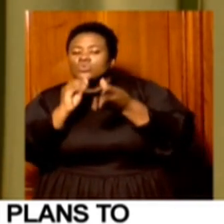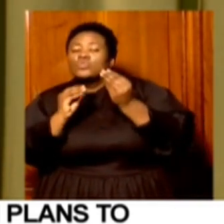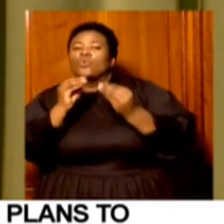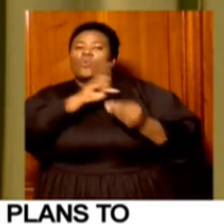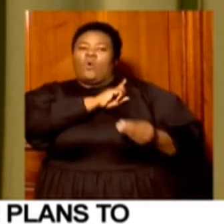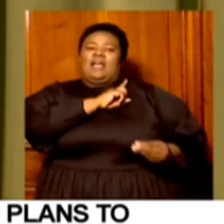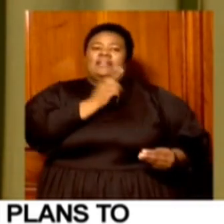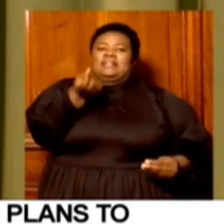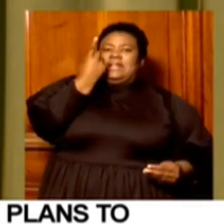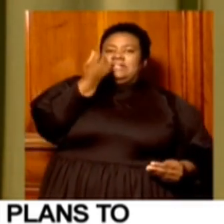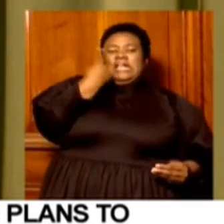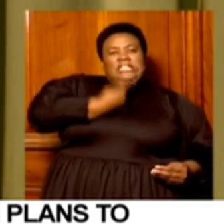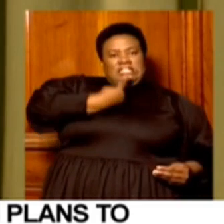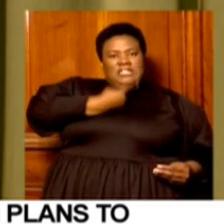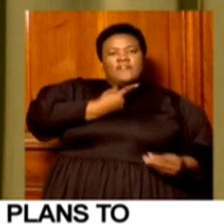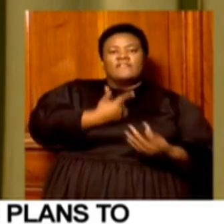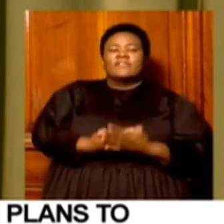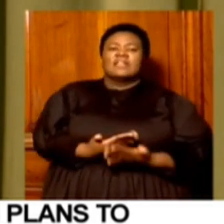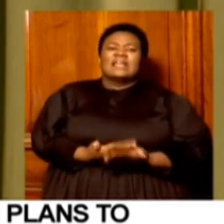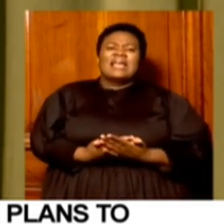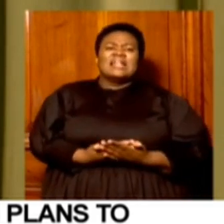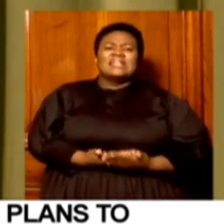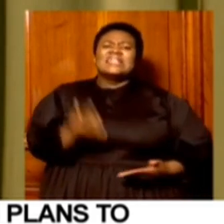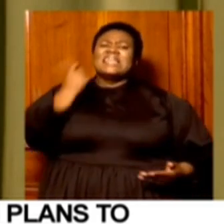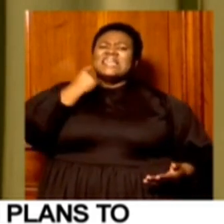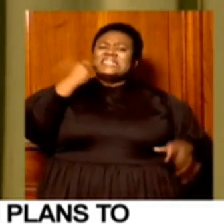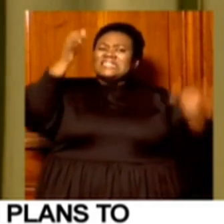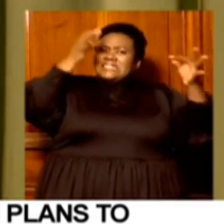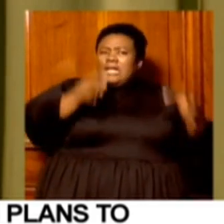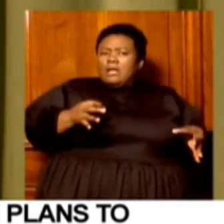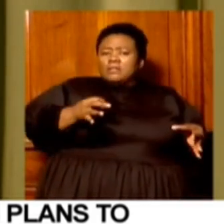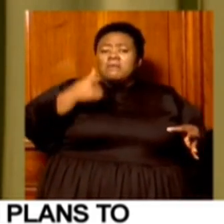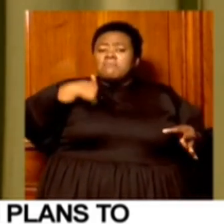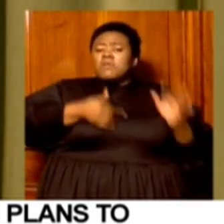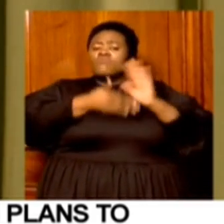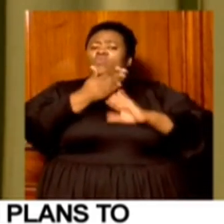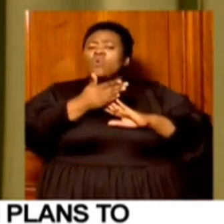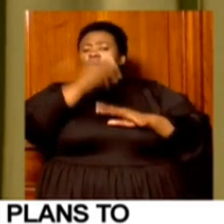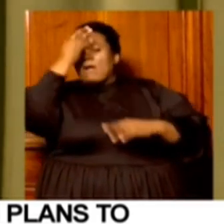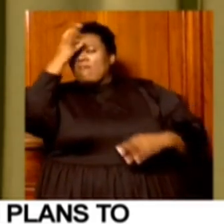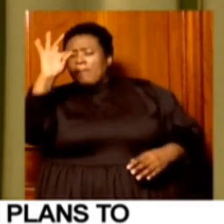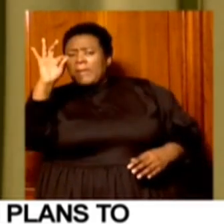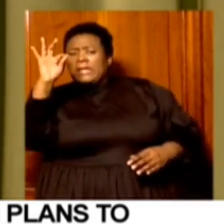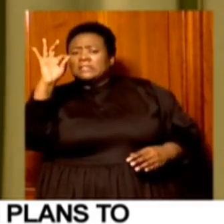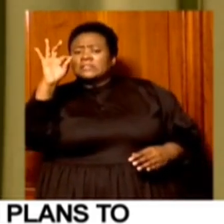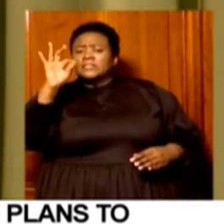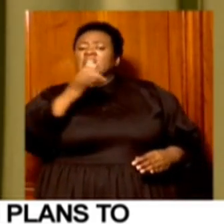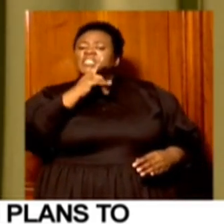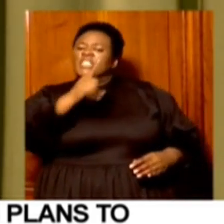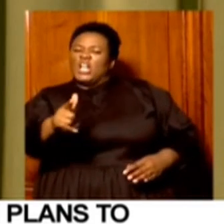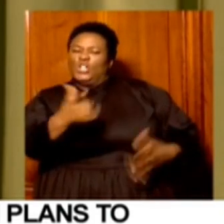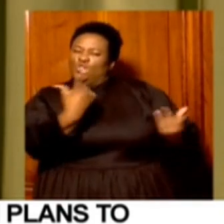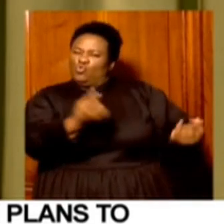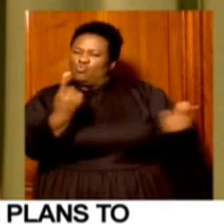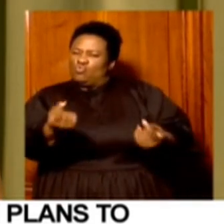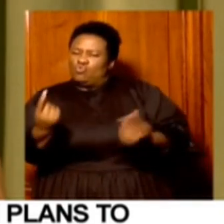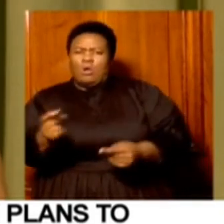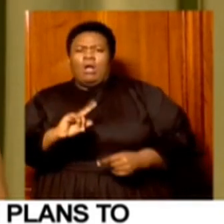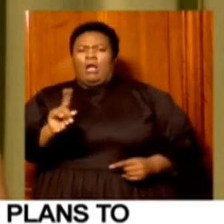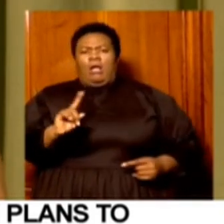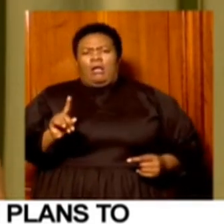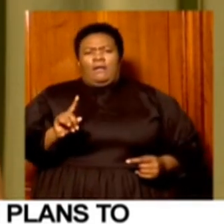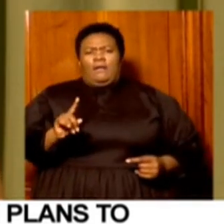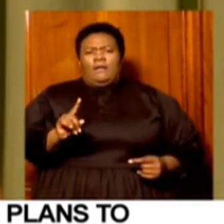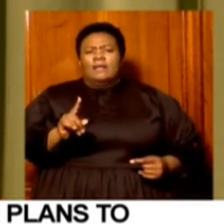easy decision that I can go to government and government take this decision. It's not an easy one.